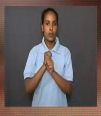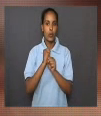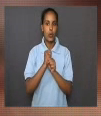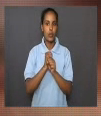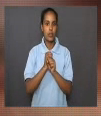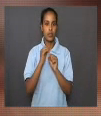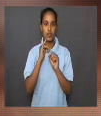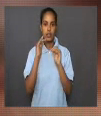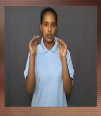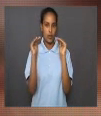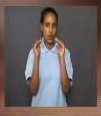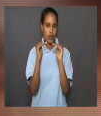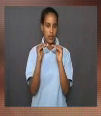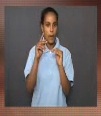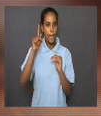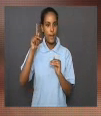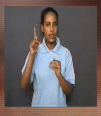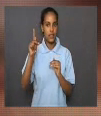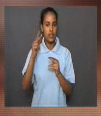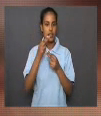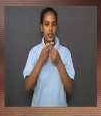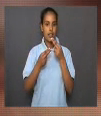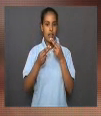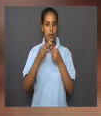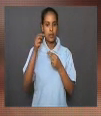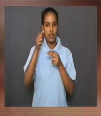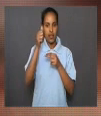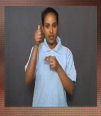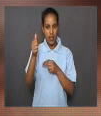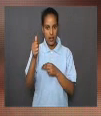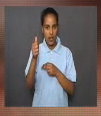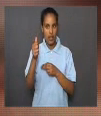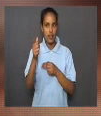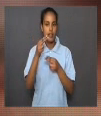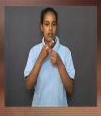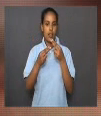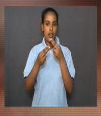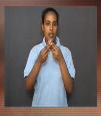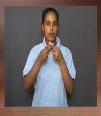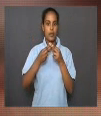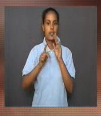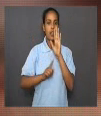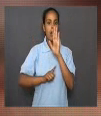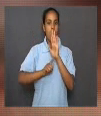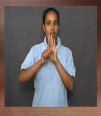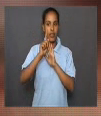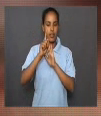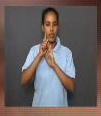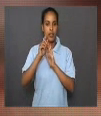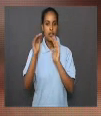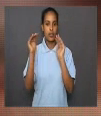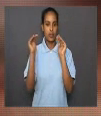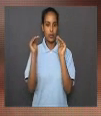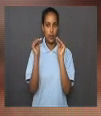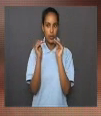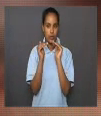Work is equal to pressure times area times change in height, which